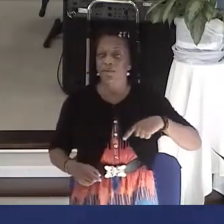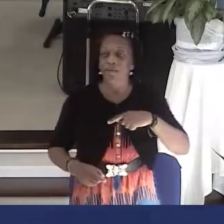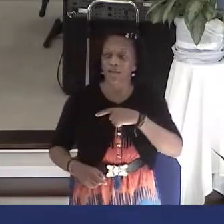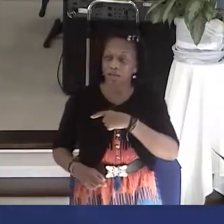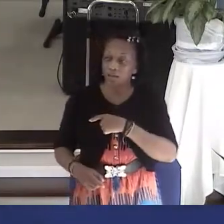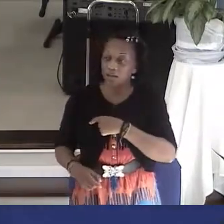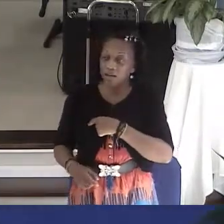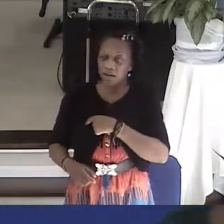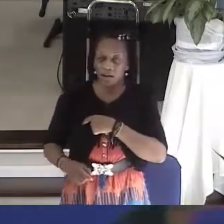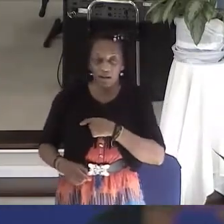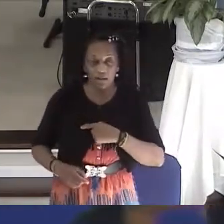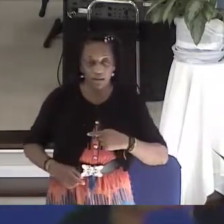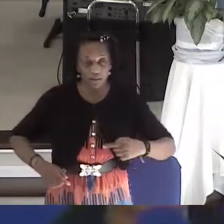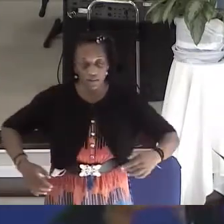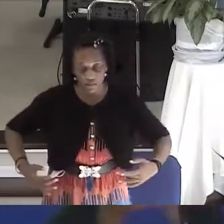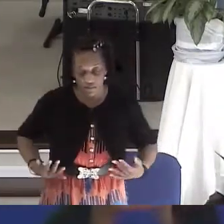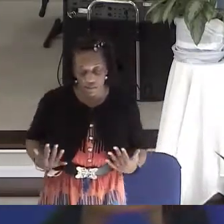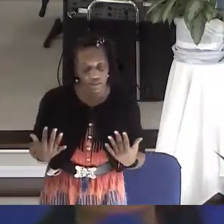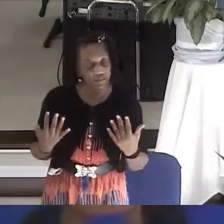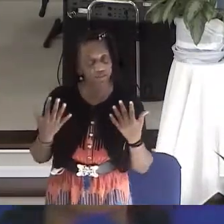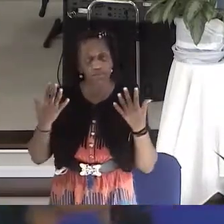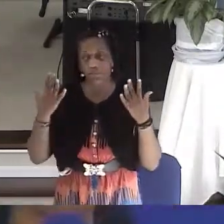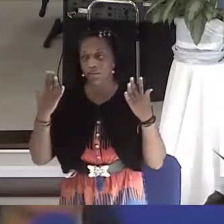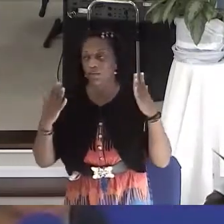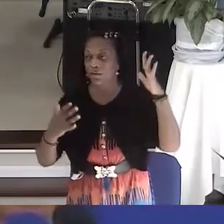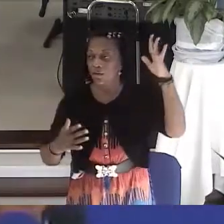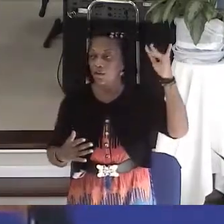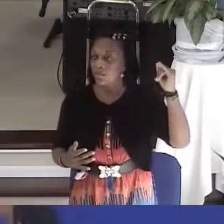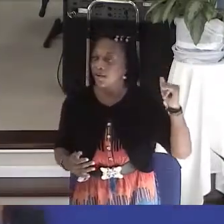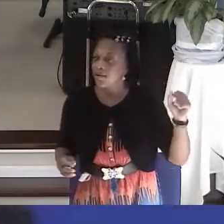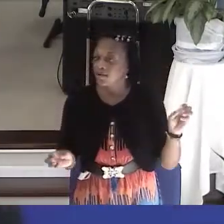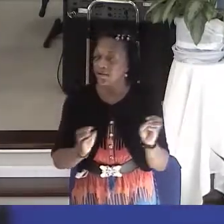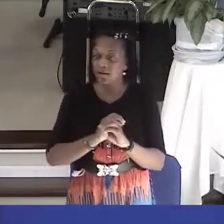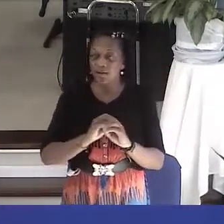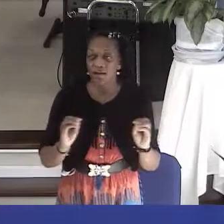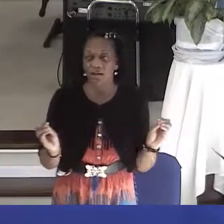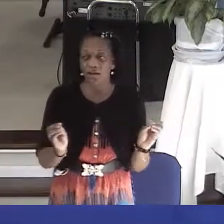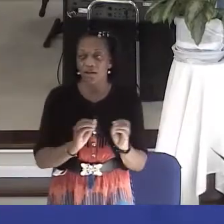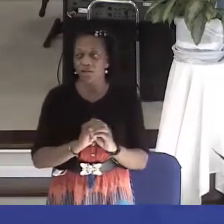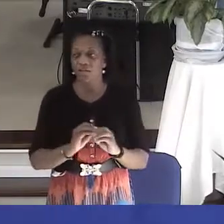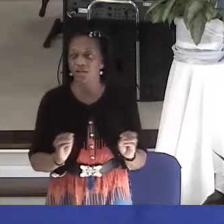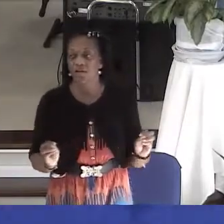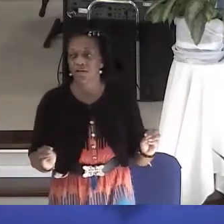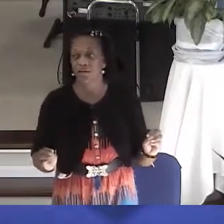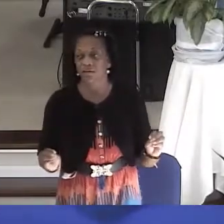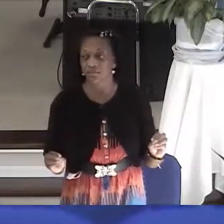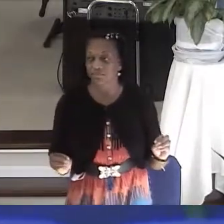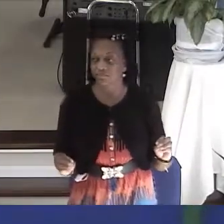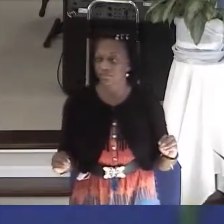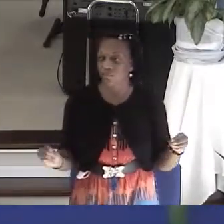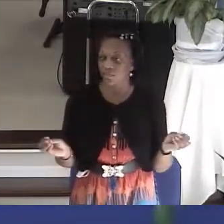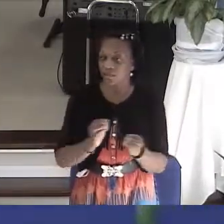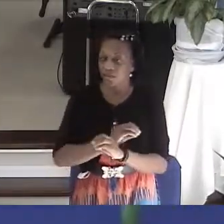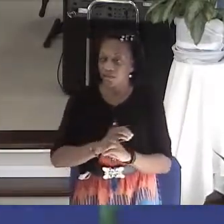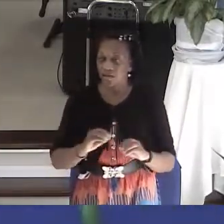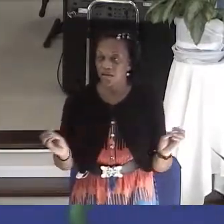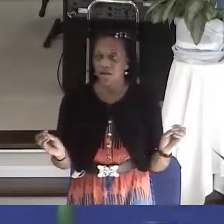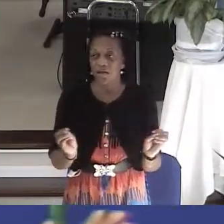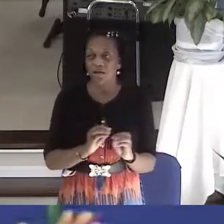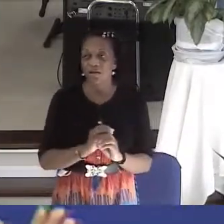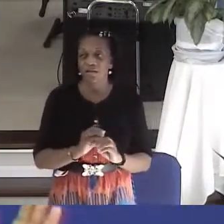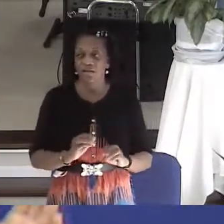till we are consumed by nothing. Nothing but